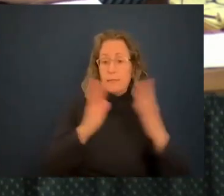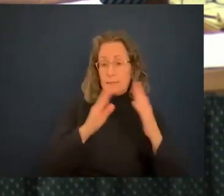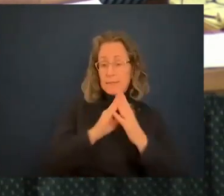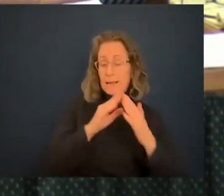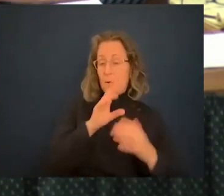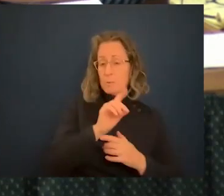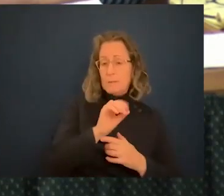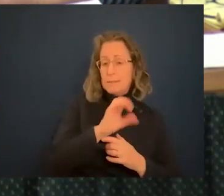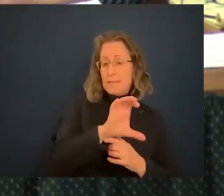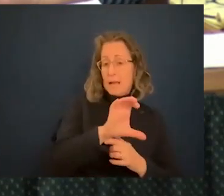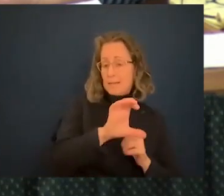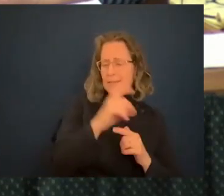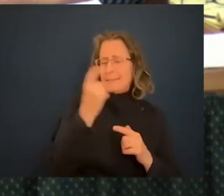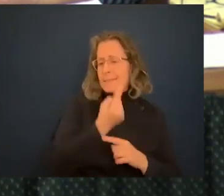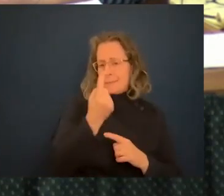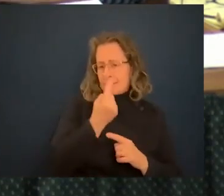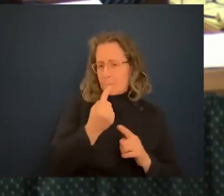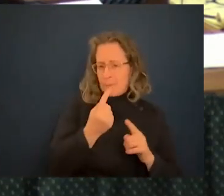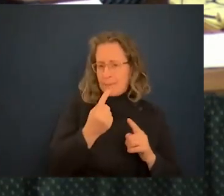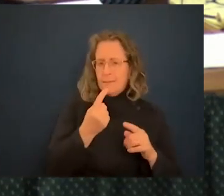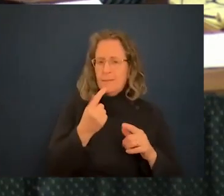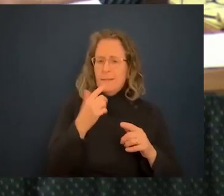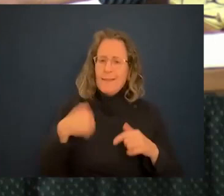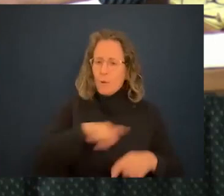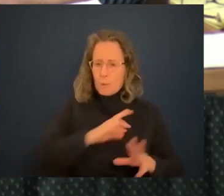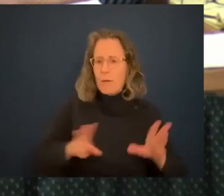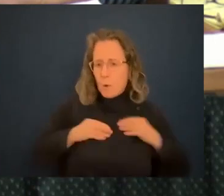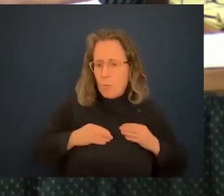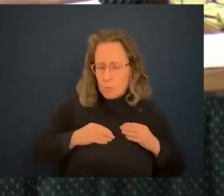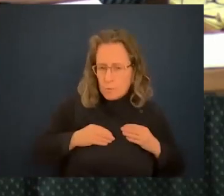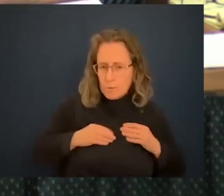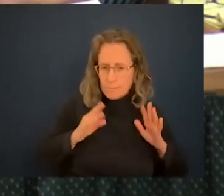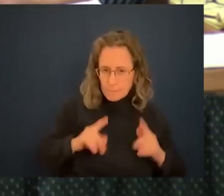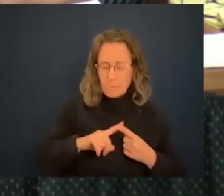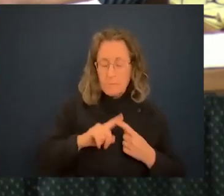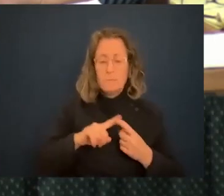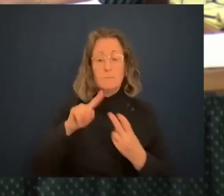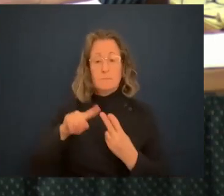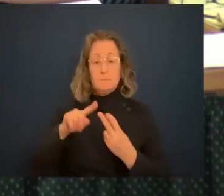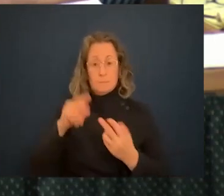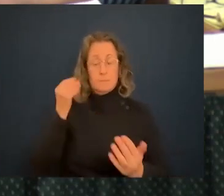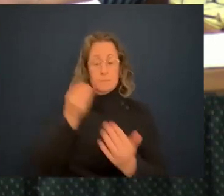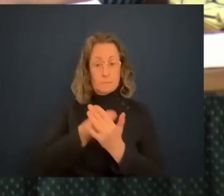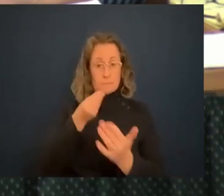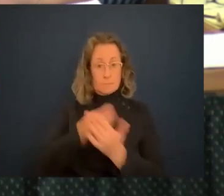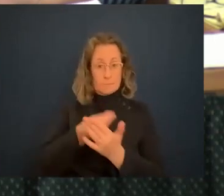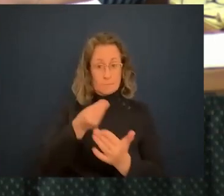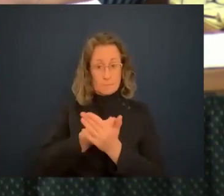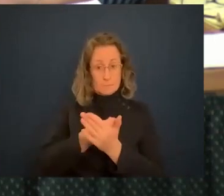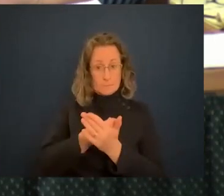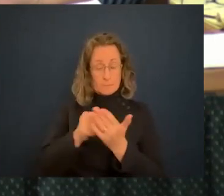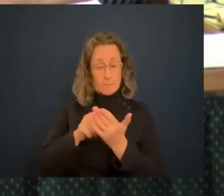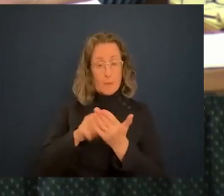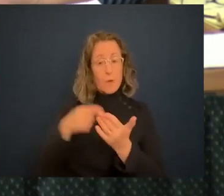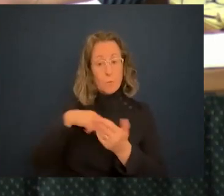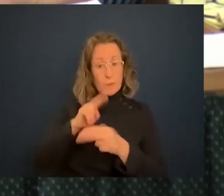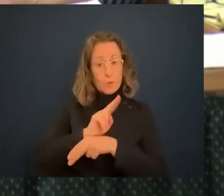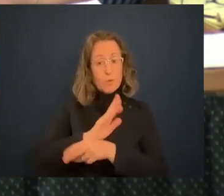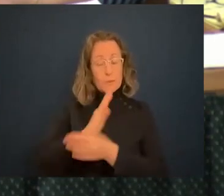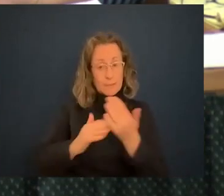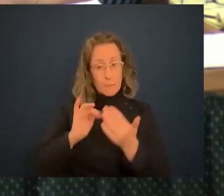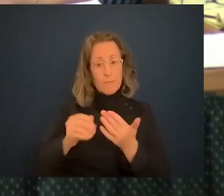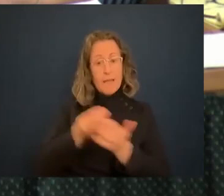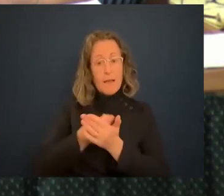and there is um money from the fund that can be spent to assist Town staff